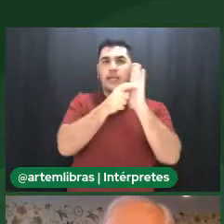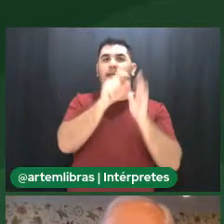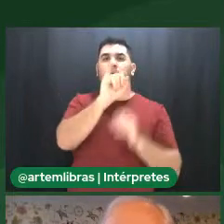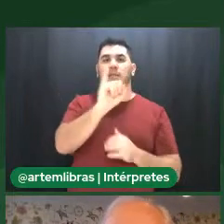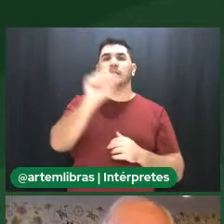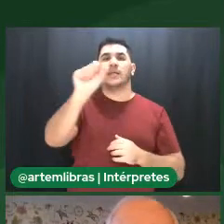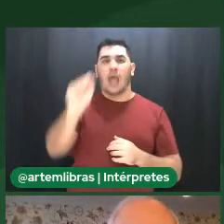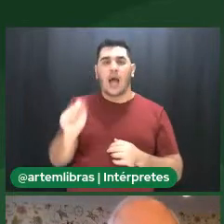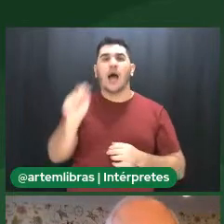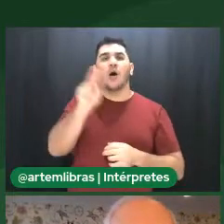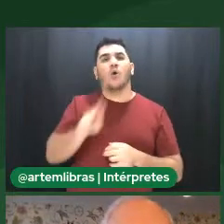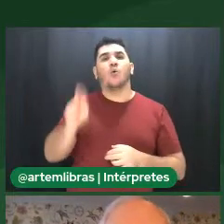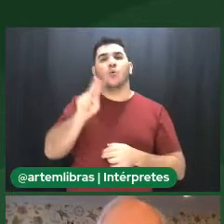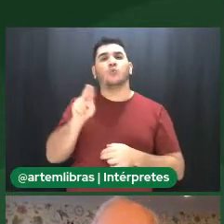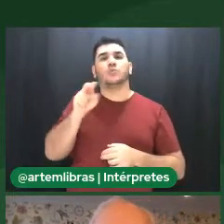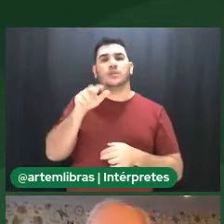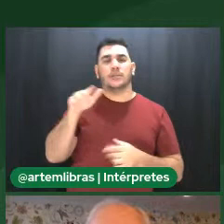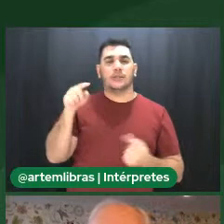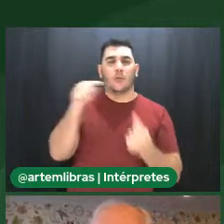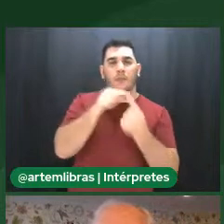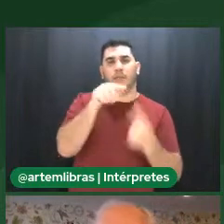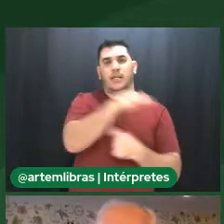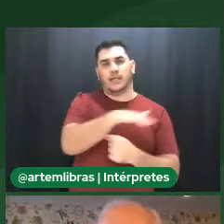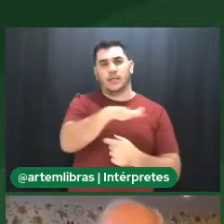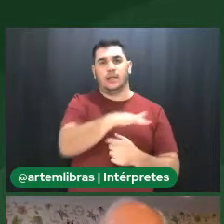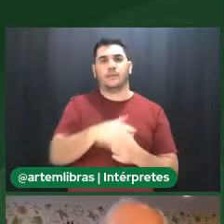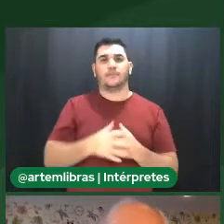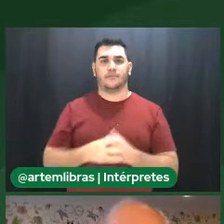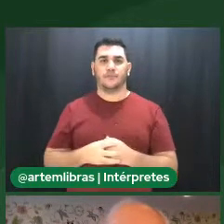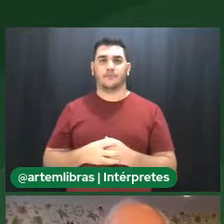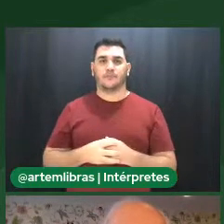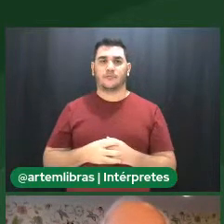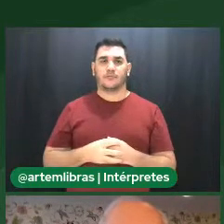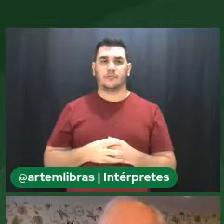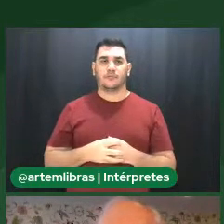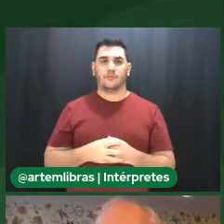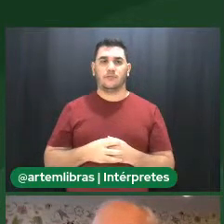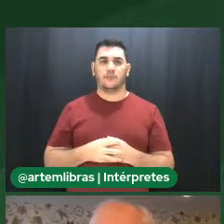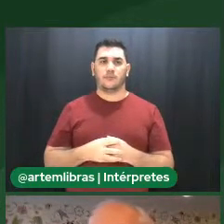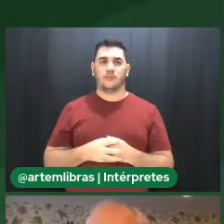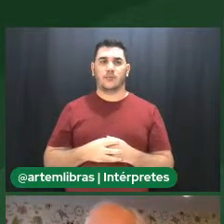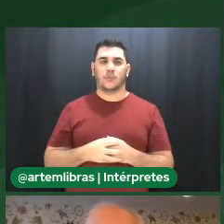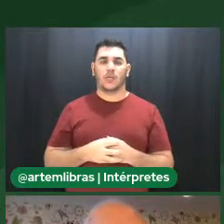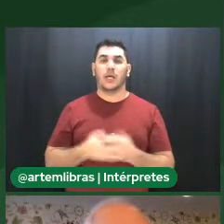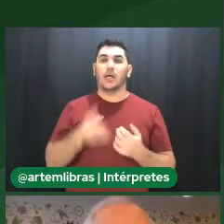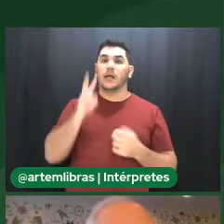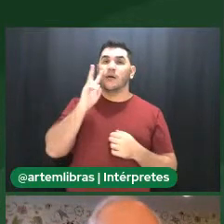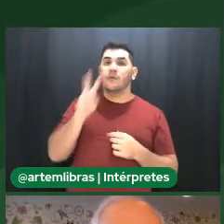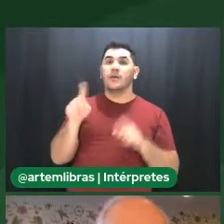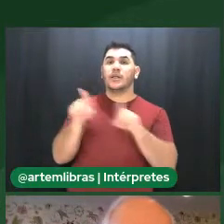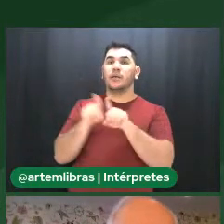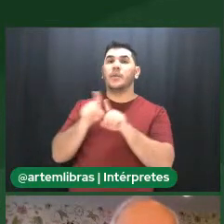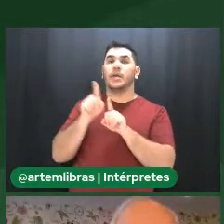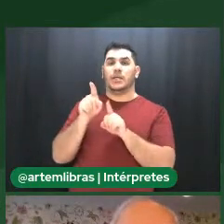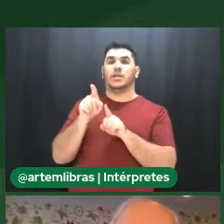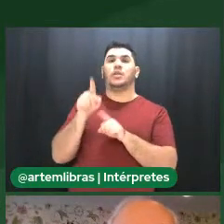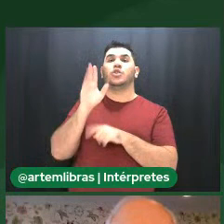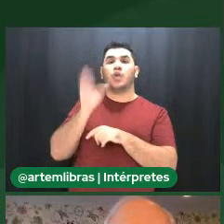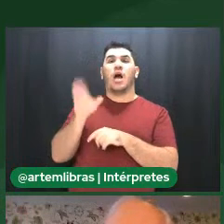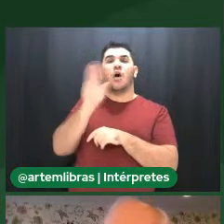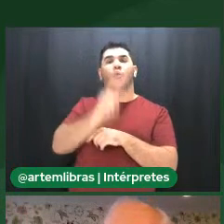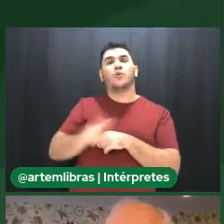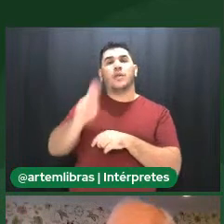variables. And I've also seen this idea applied in other places. Here's a delightful example from